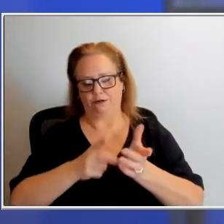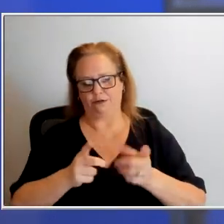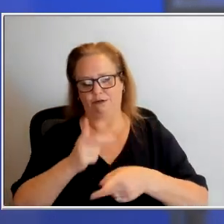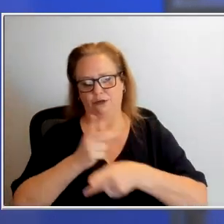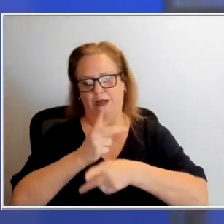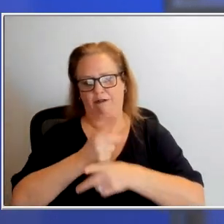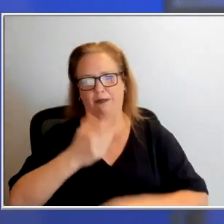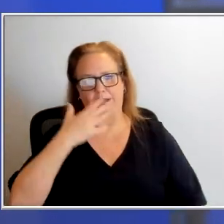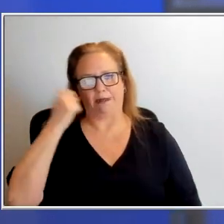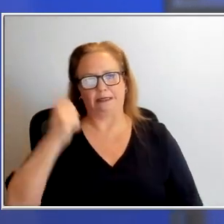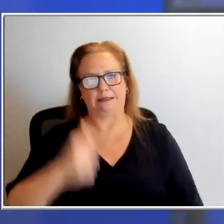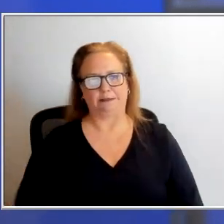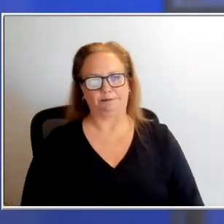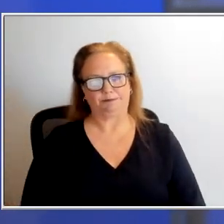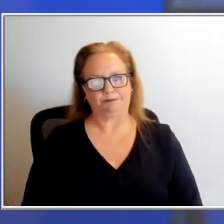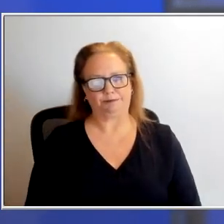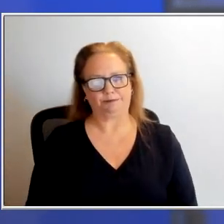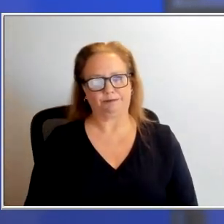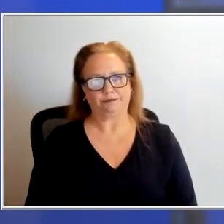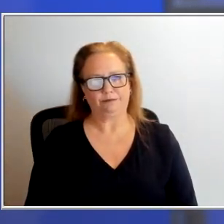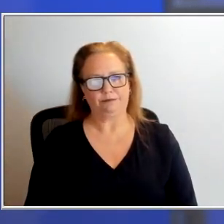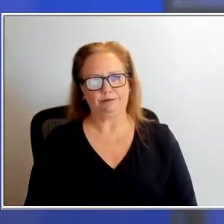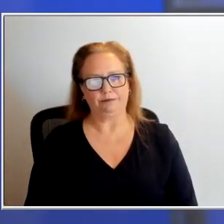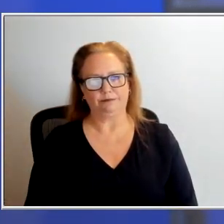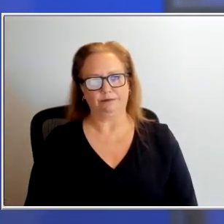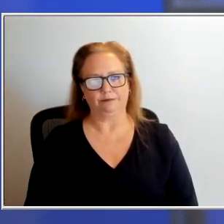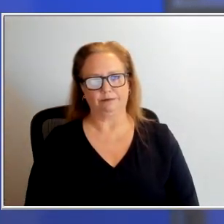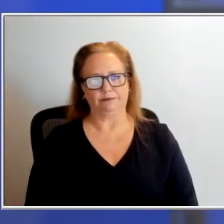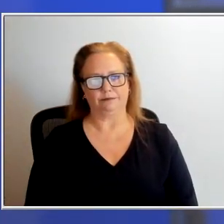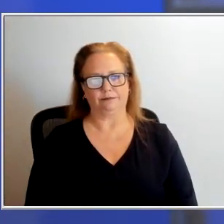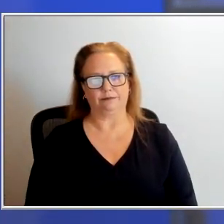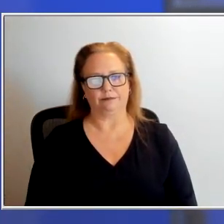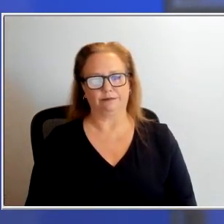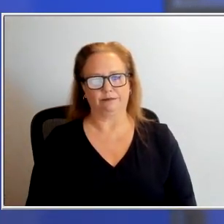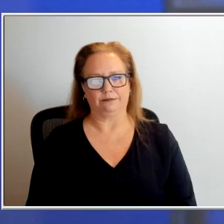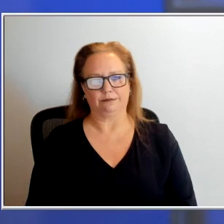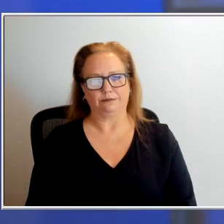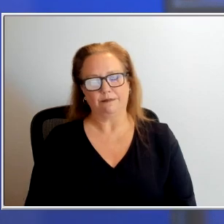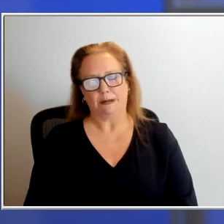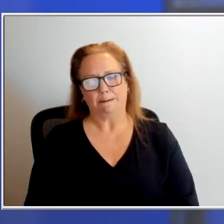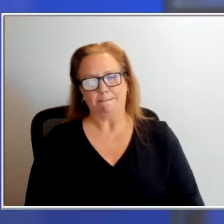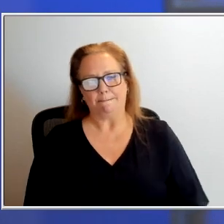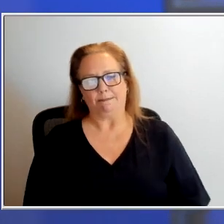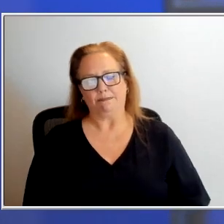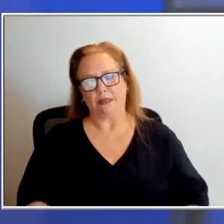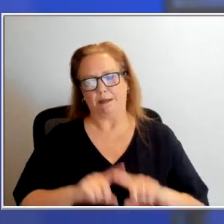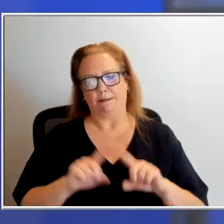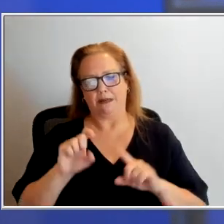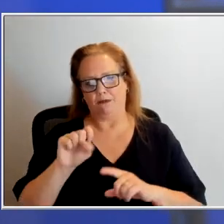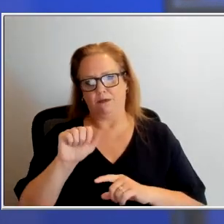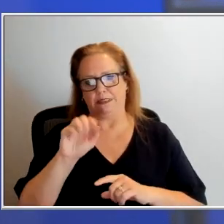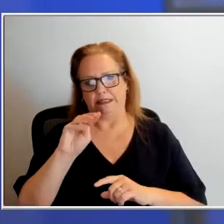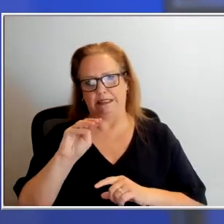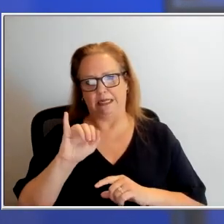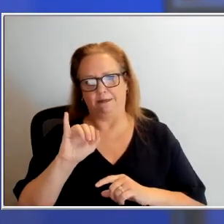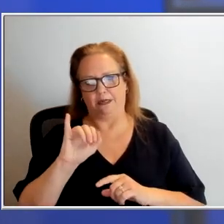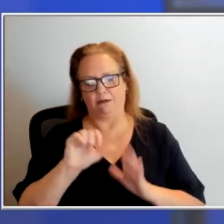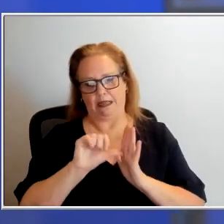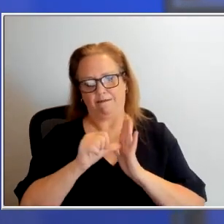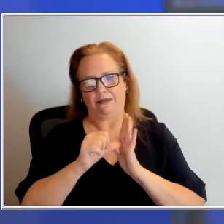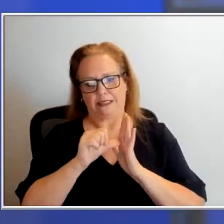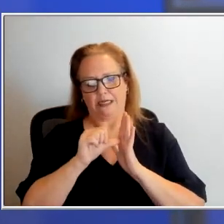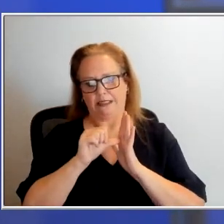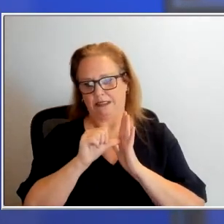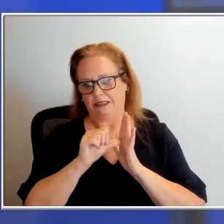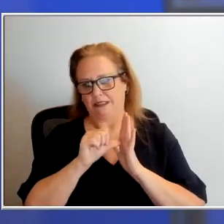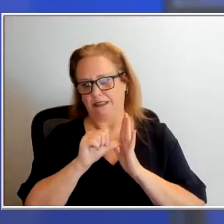best, absolutely the best. I can't help it, had to say that. But, you know, I think what Sammy, you know, underscores and what the